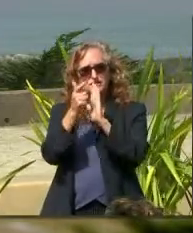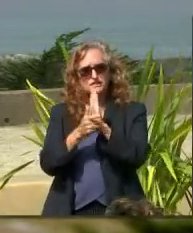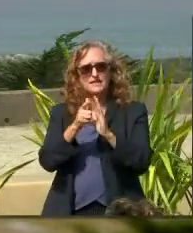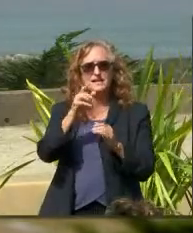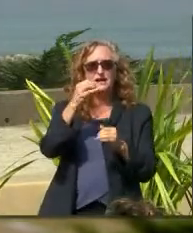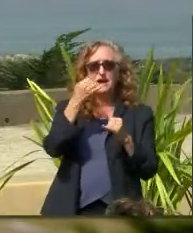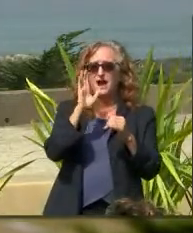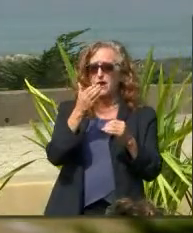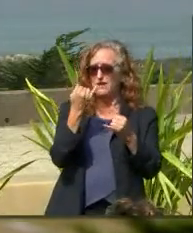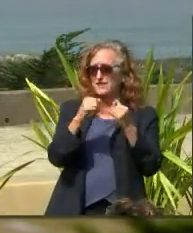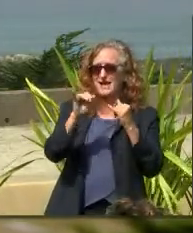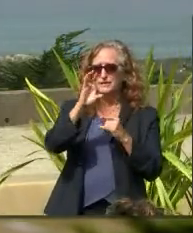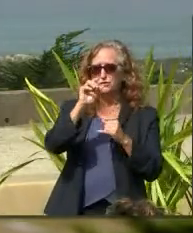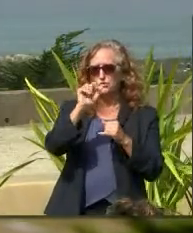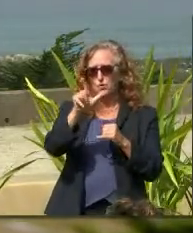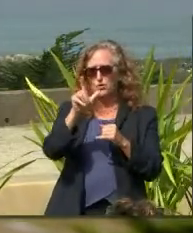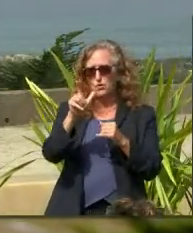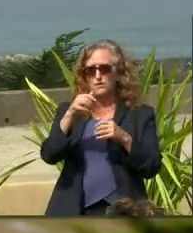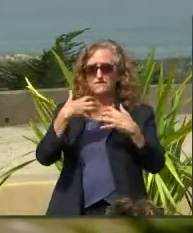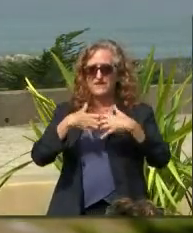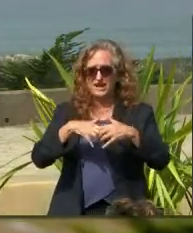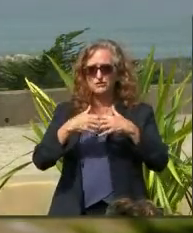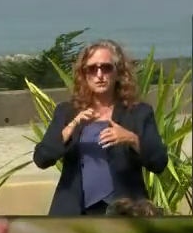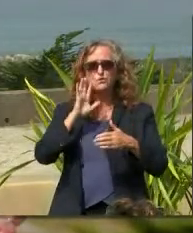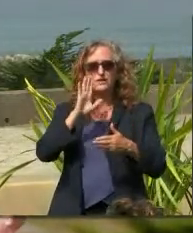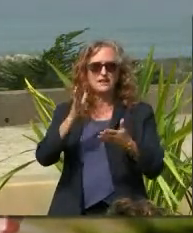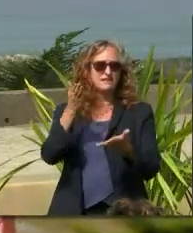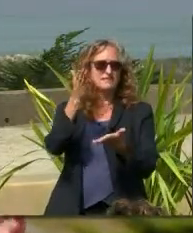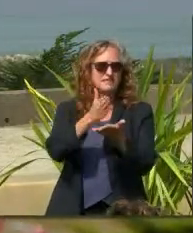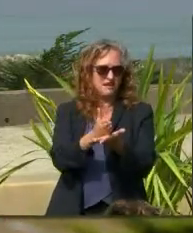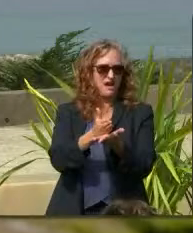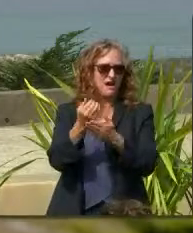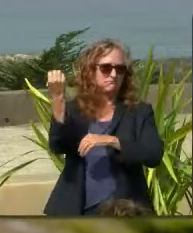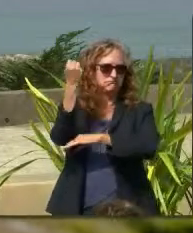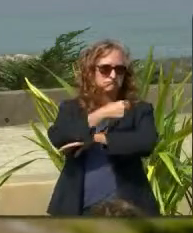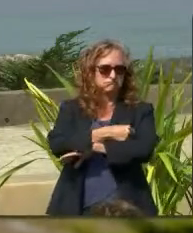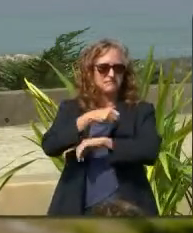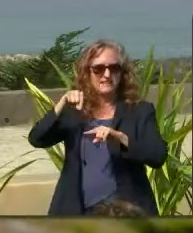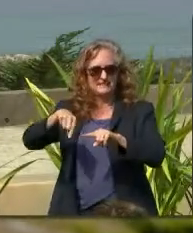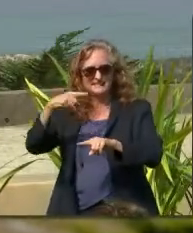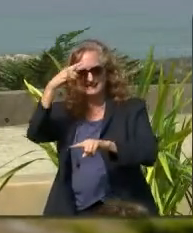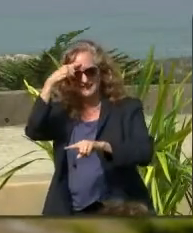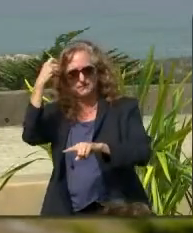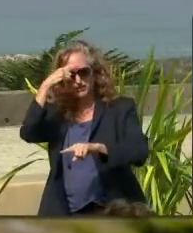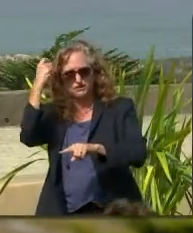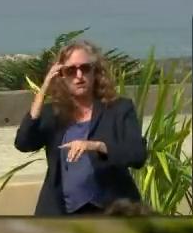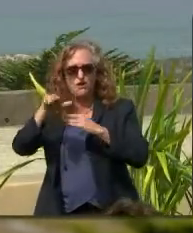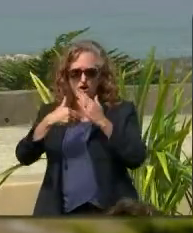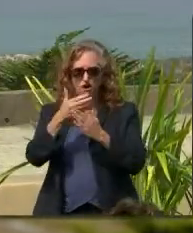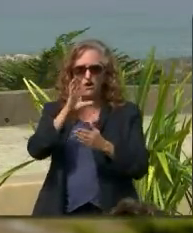coal plant being demolished this summer. Let's give a round of applause to Oregon.